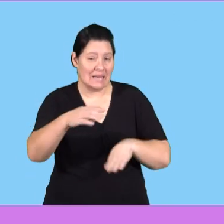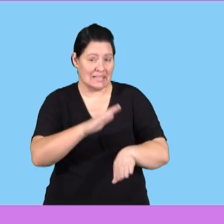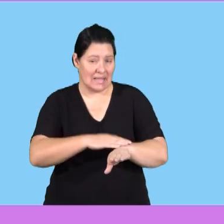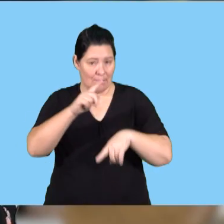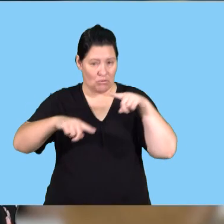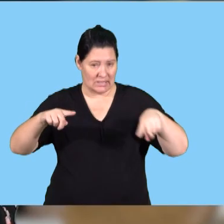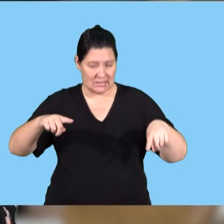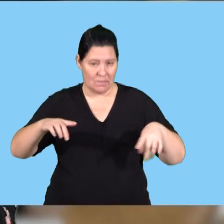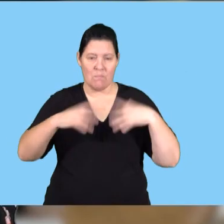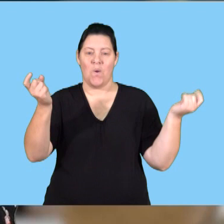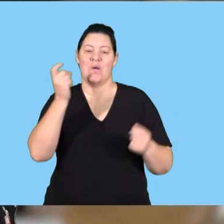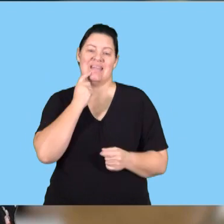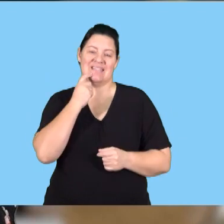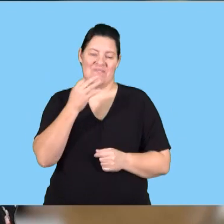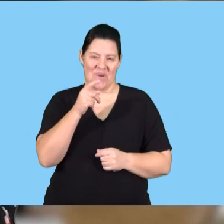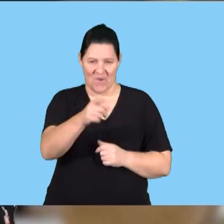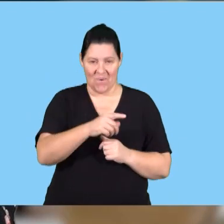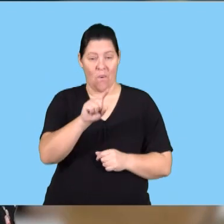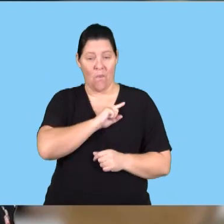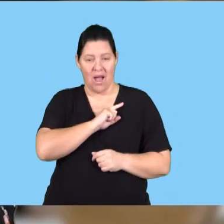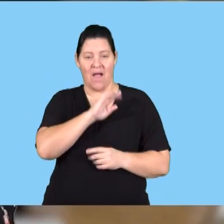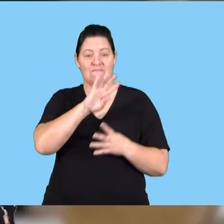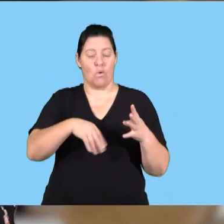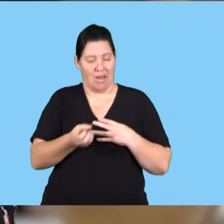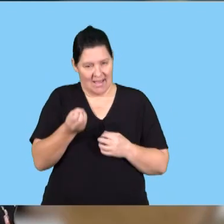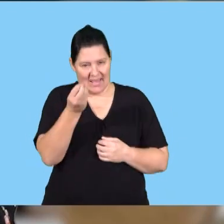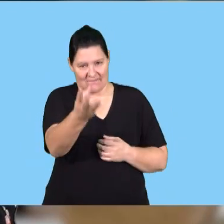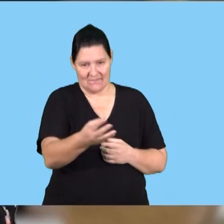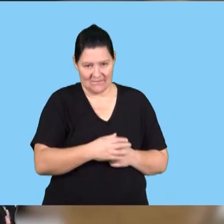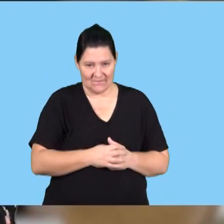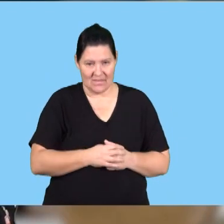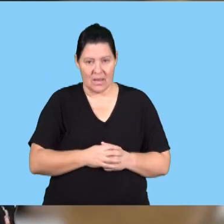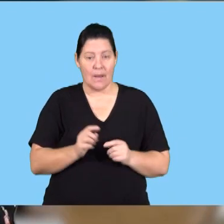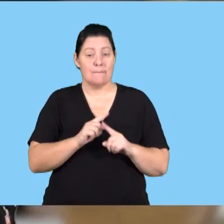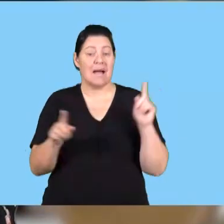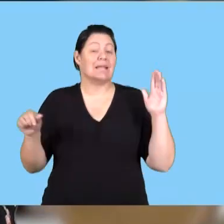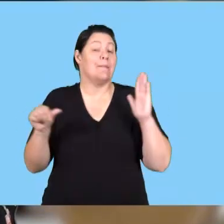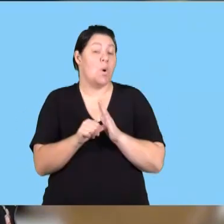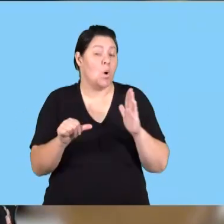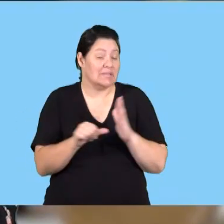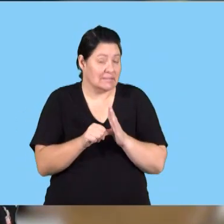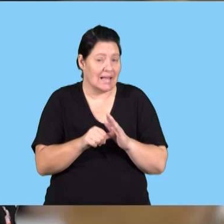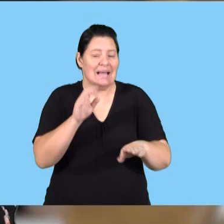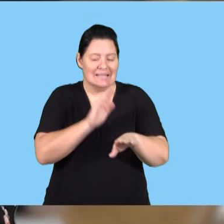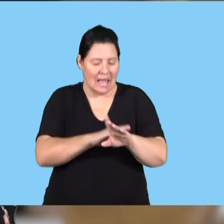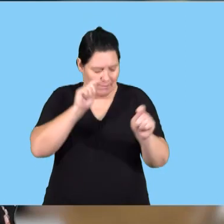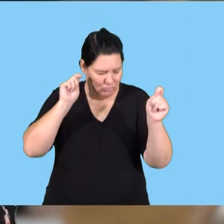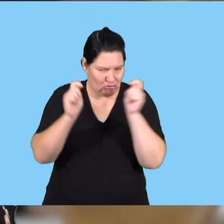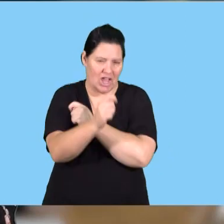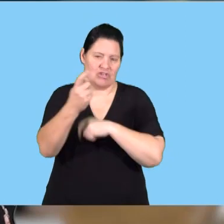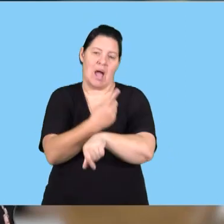time rates will be easier to you because the formula will be given. But what is key, remember to convert your